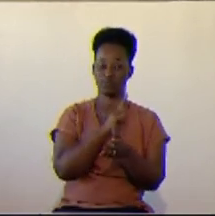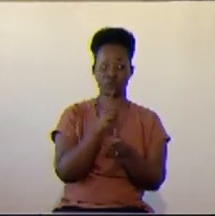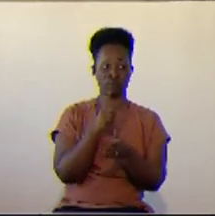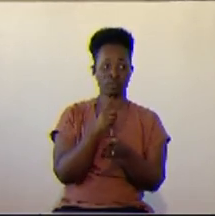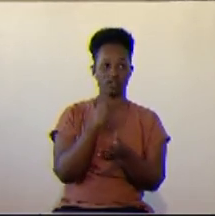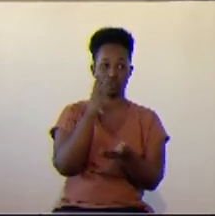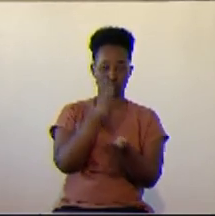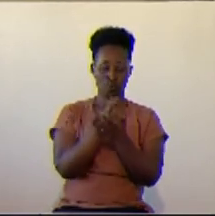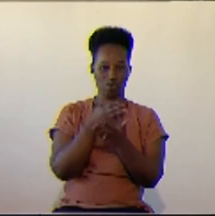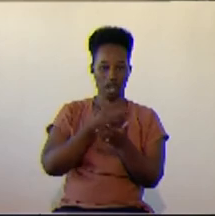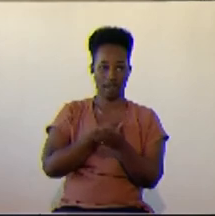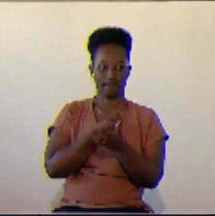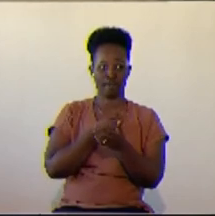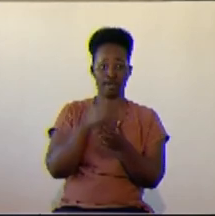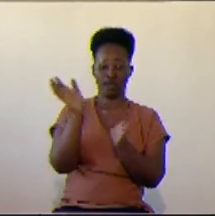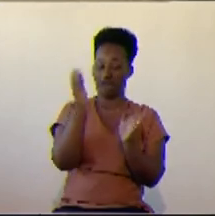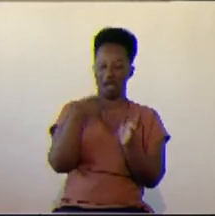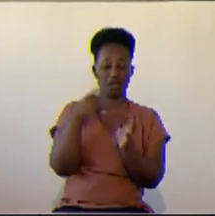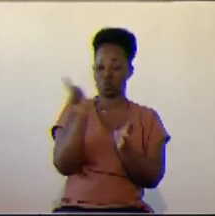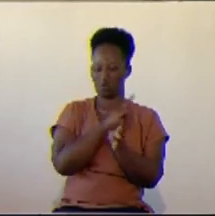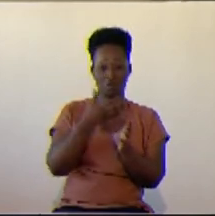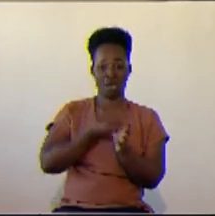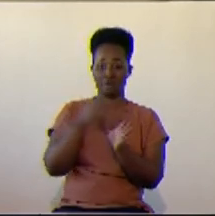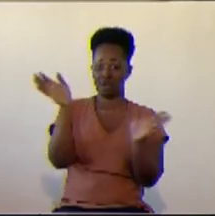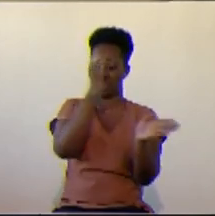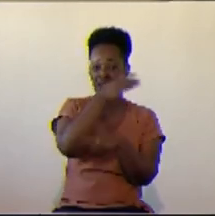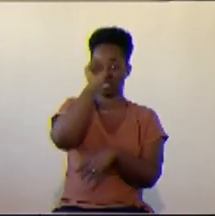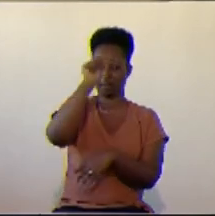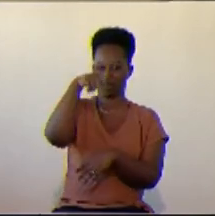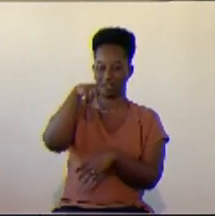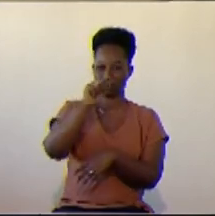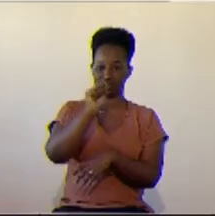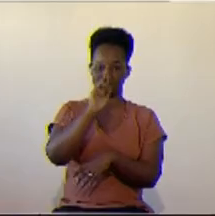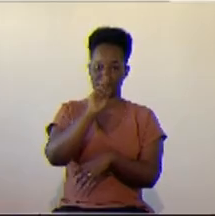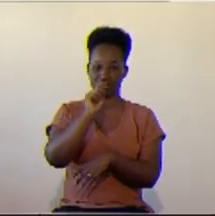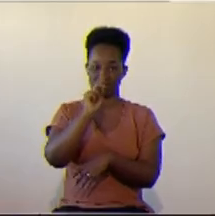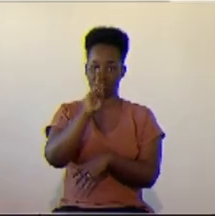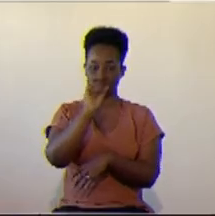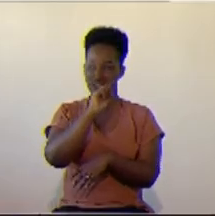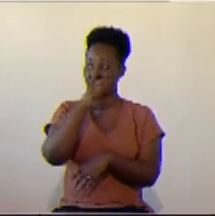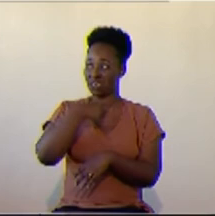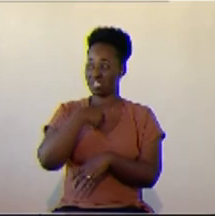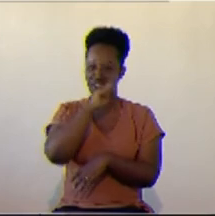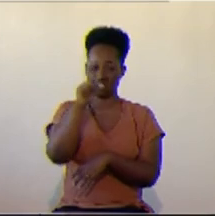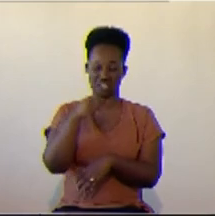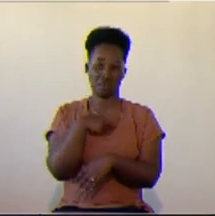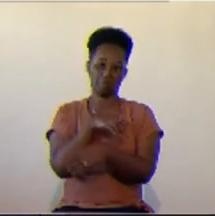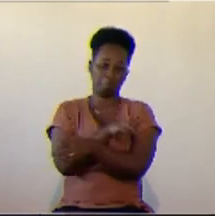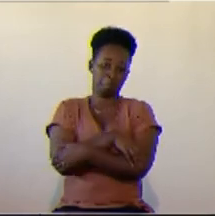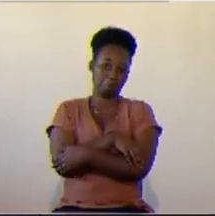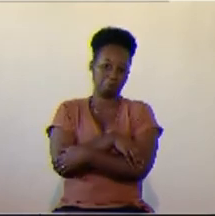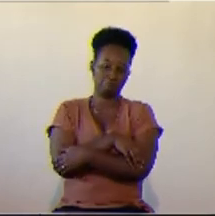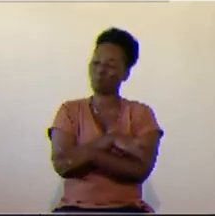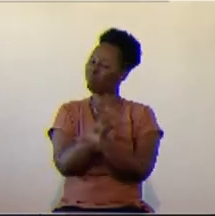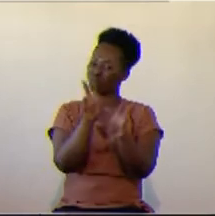apparatus. Does it stop me from explaining concept about the Hare's apparatus? No. So this is the creativity that I did.